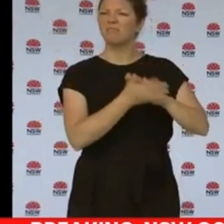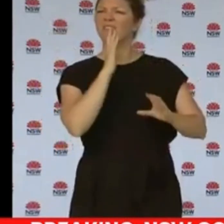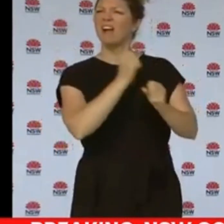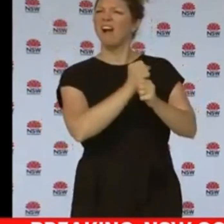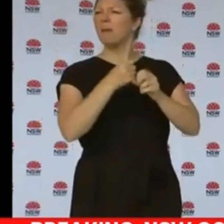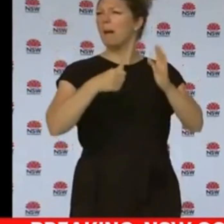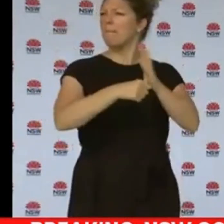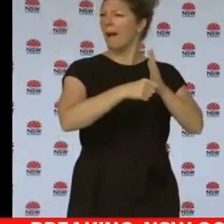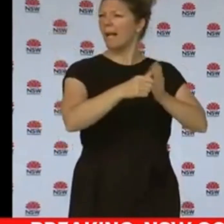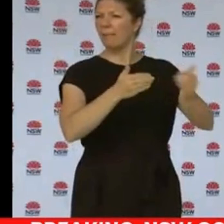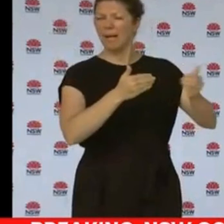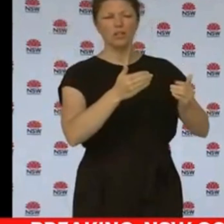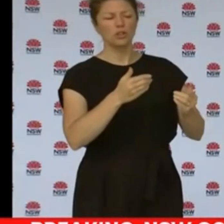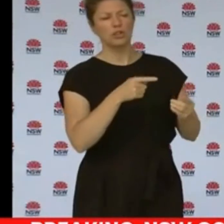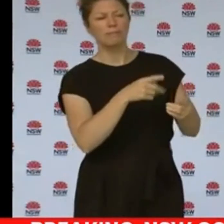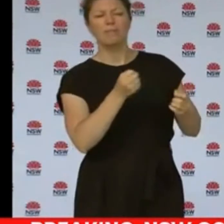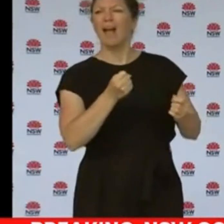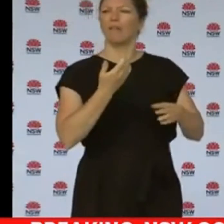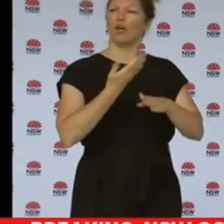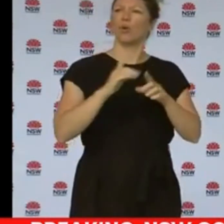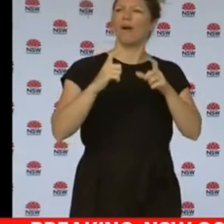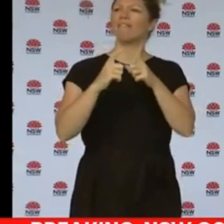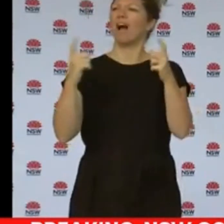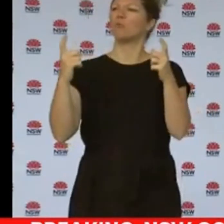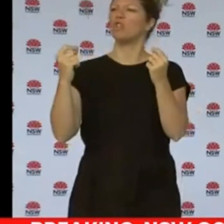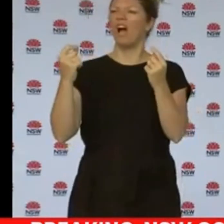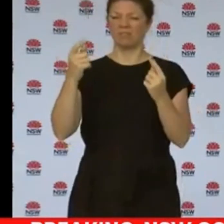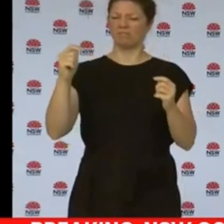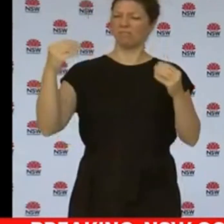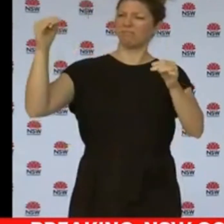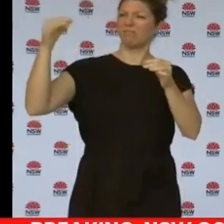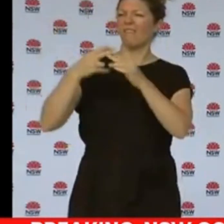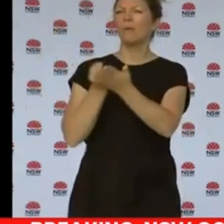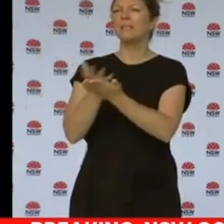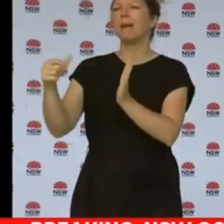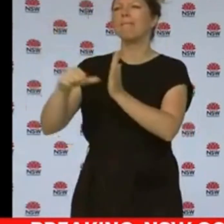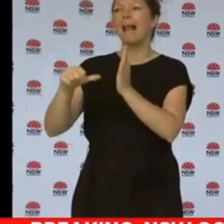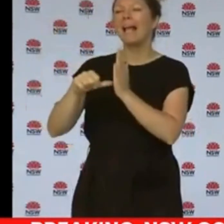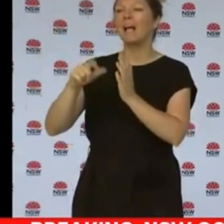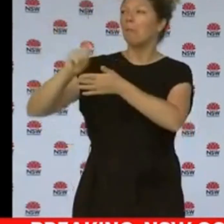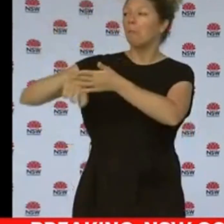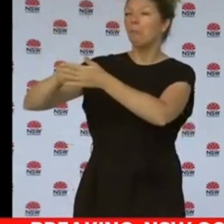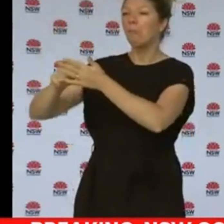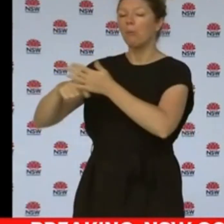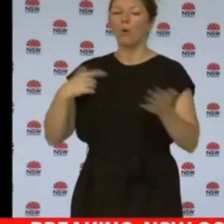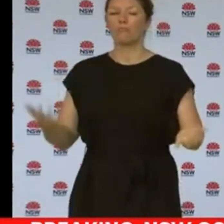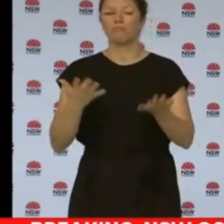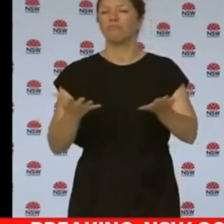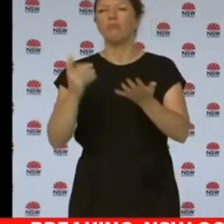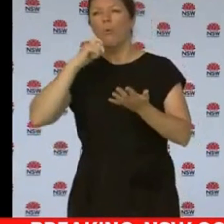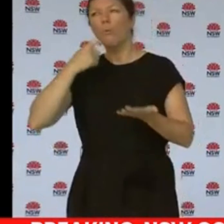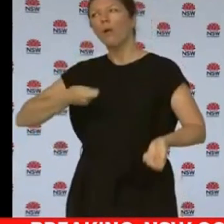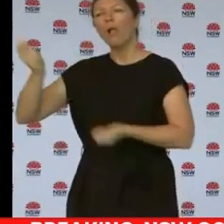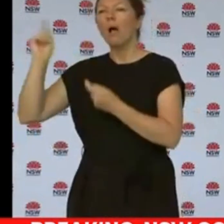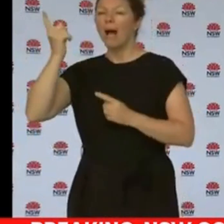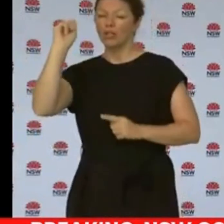speaking to businesses. We announced the acceleration of the voucher system on the northern beaches, and if there's more we need to do, of course we will. But I'll be speaking